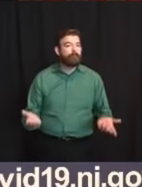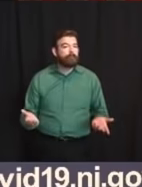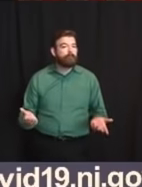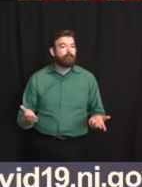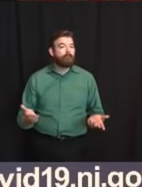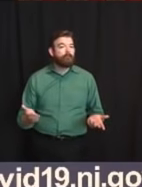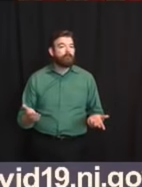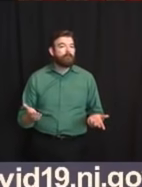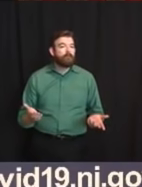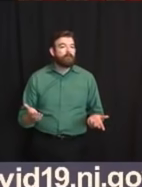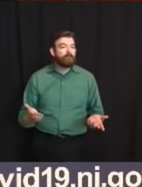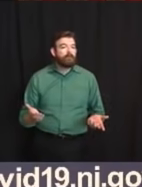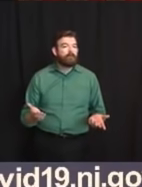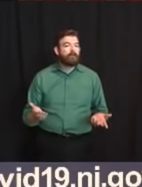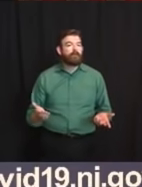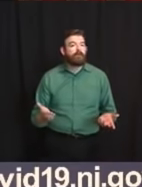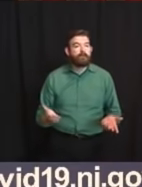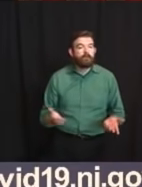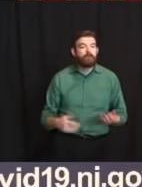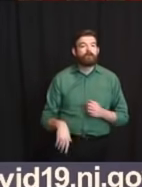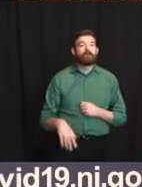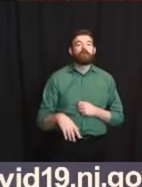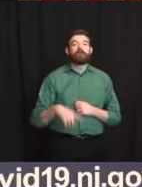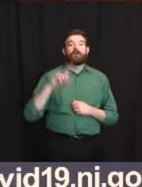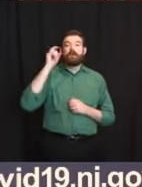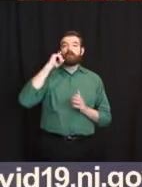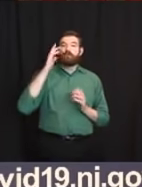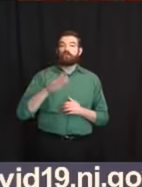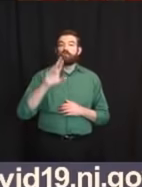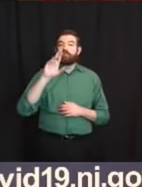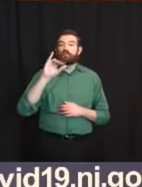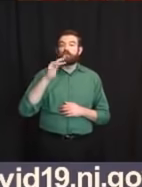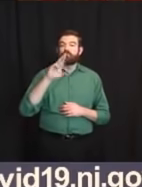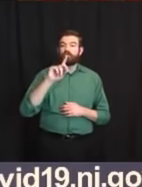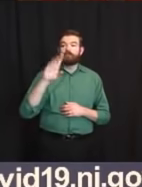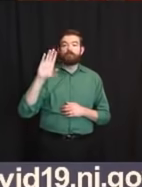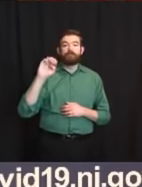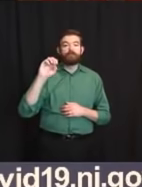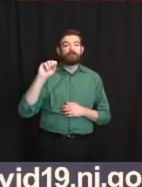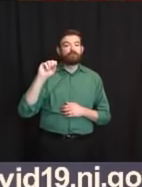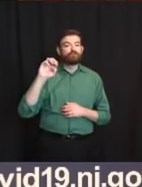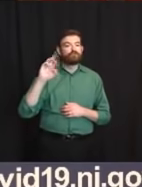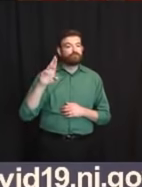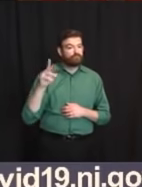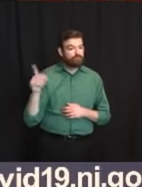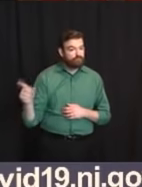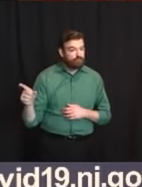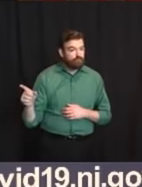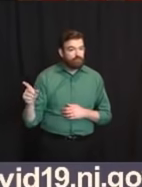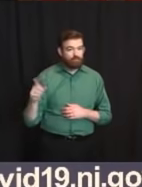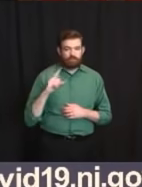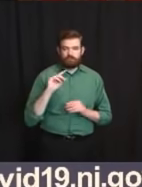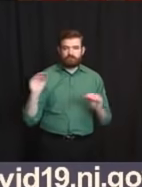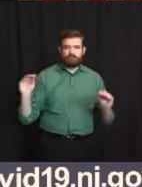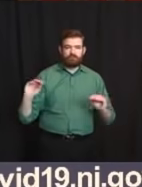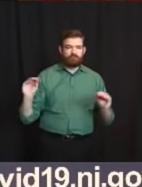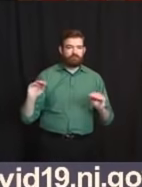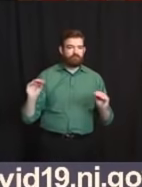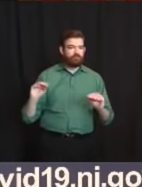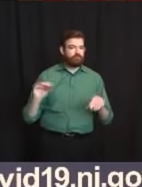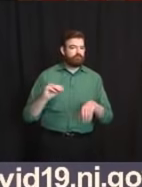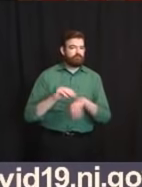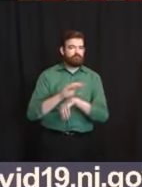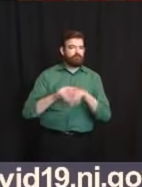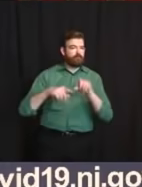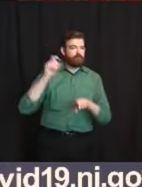week, Governor Richard Besser said in an interview that he was not getting guidance from the CDC that he needed to help formulate the plans